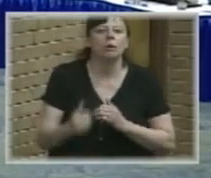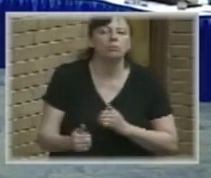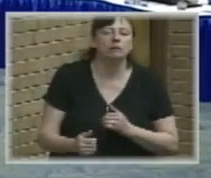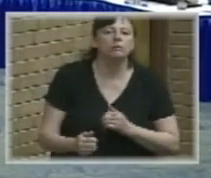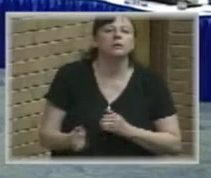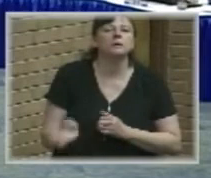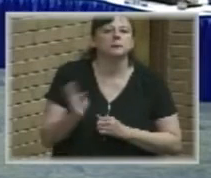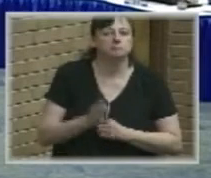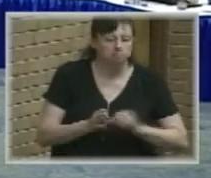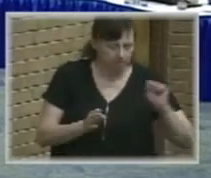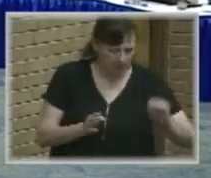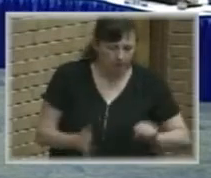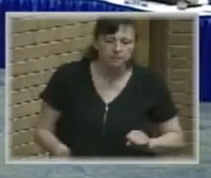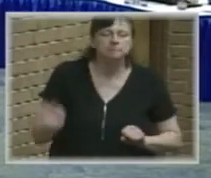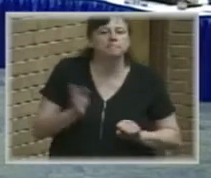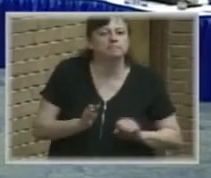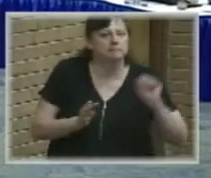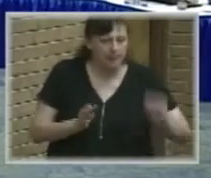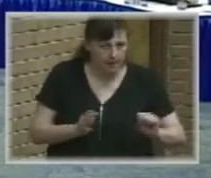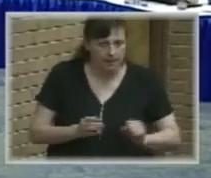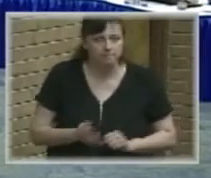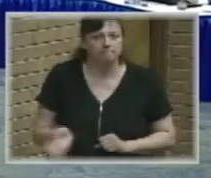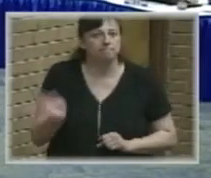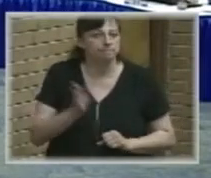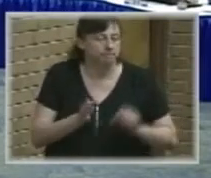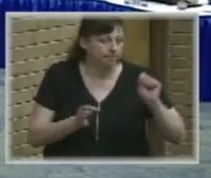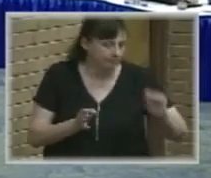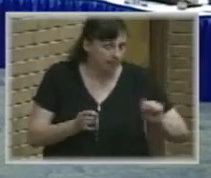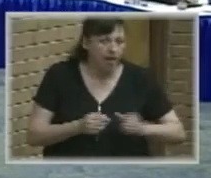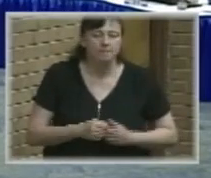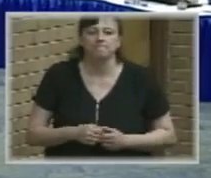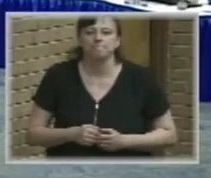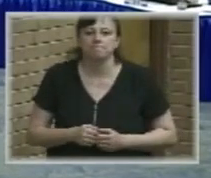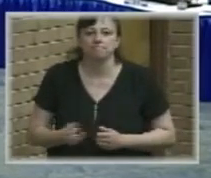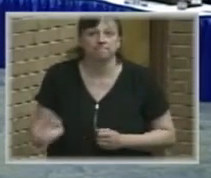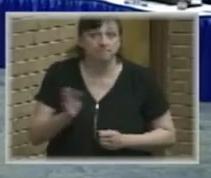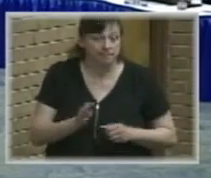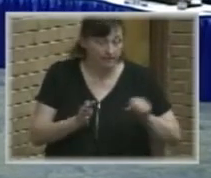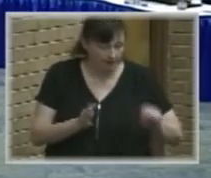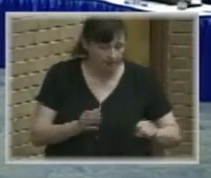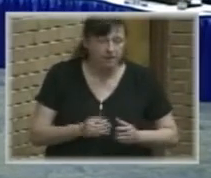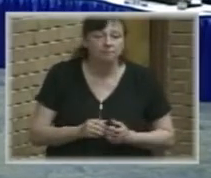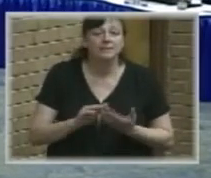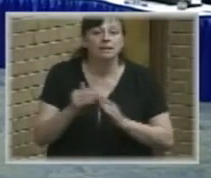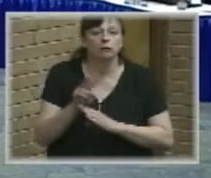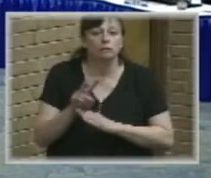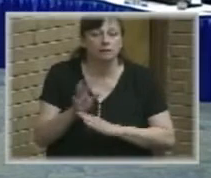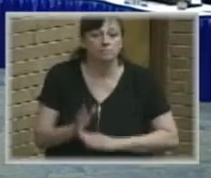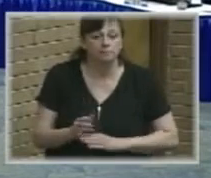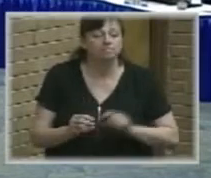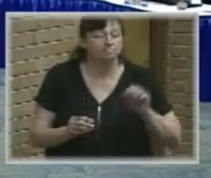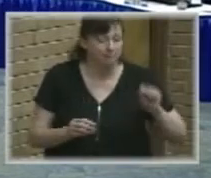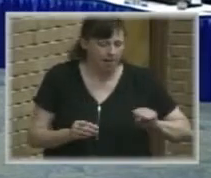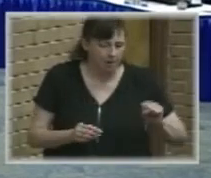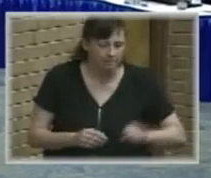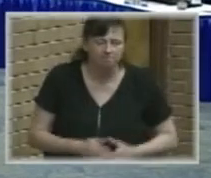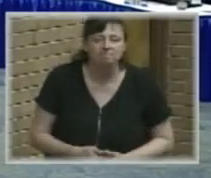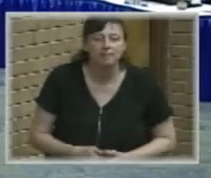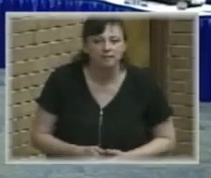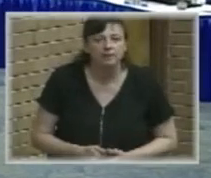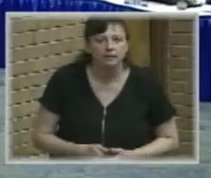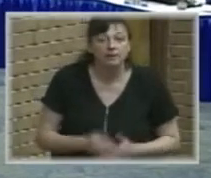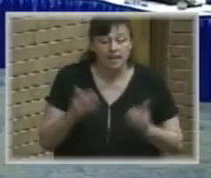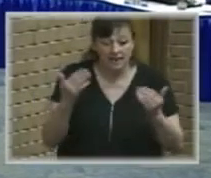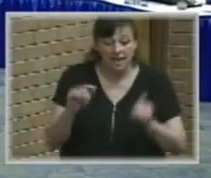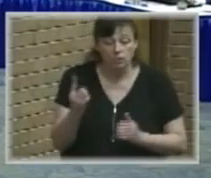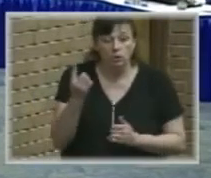roll. Councilmember DePonzio? Aye. Councilmember Werner? Aye. Councilmember Wilt? Aye. Councilmember Corrado? Aye. Supervisor Bailey? Aye. Why don't you do the